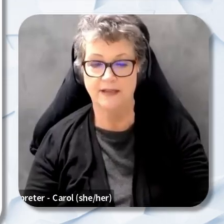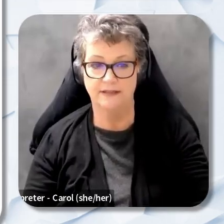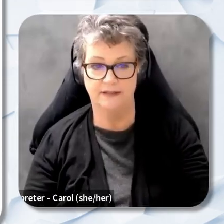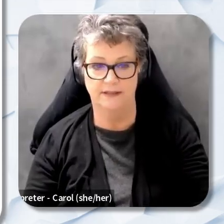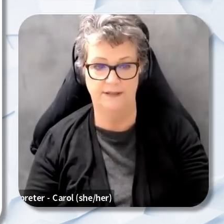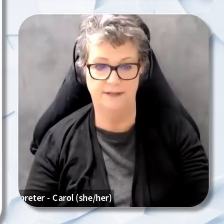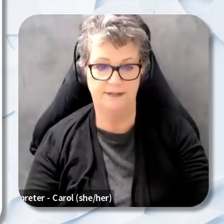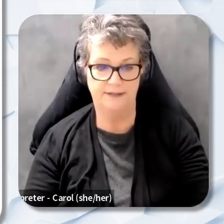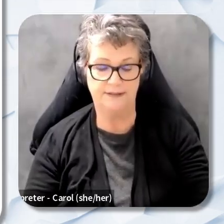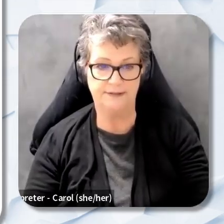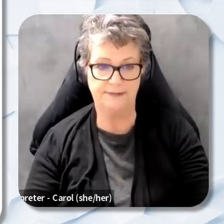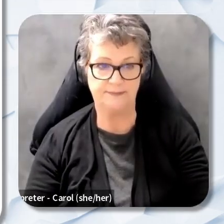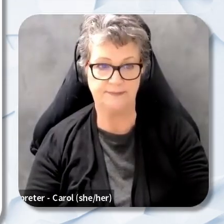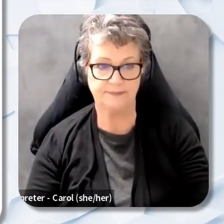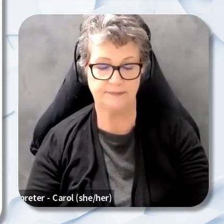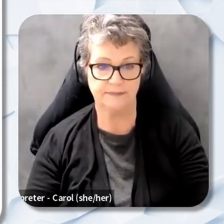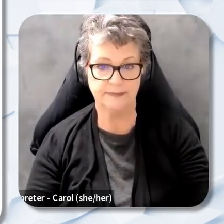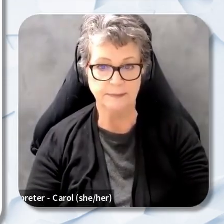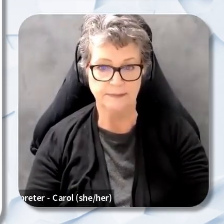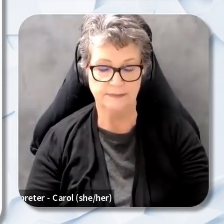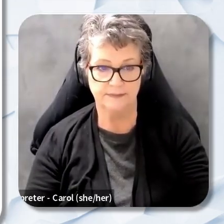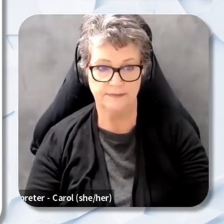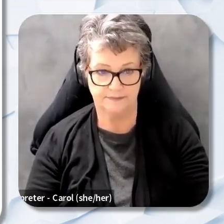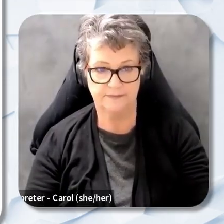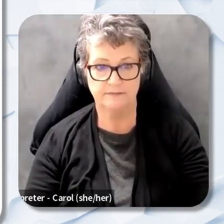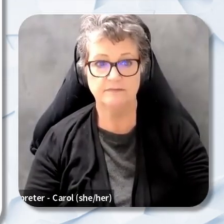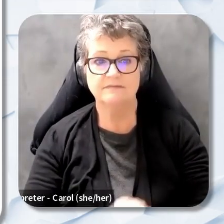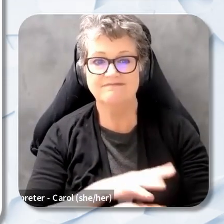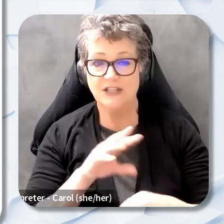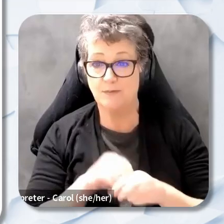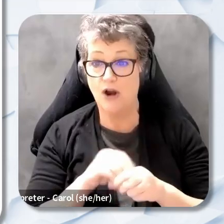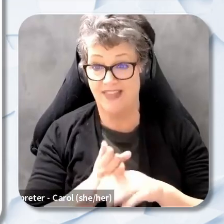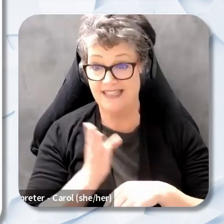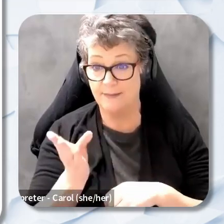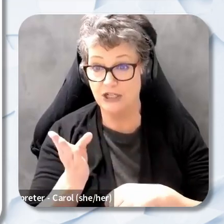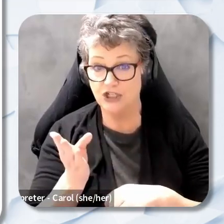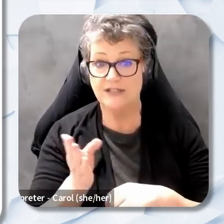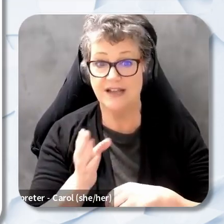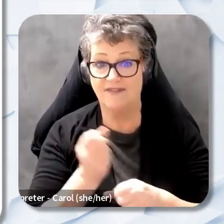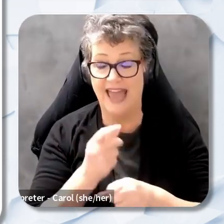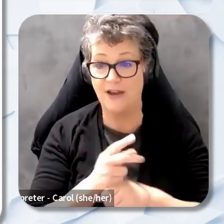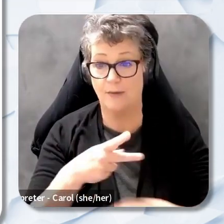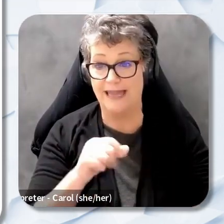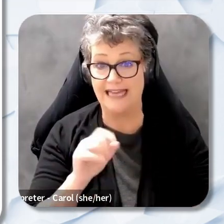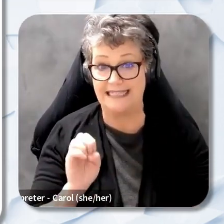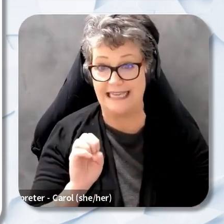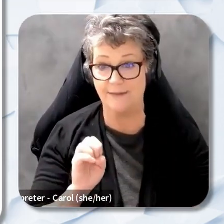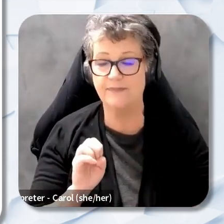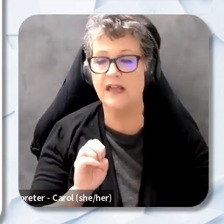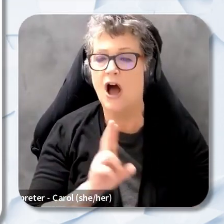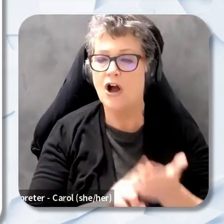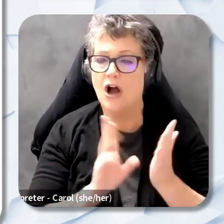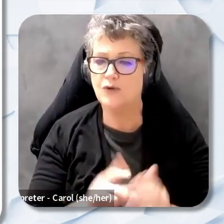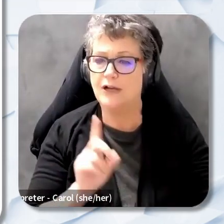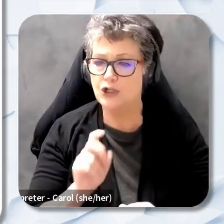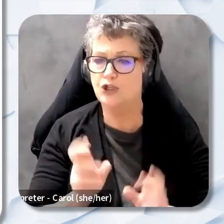As part of the submission of the annual PSC, contractors